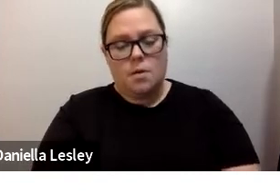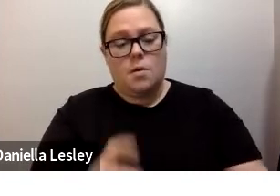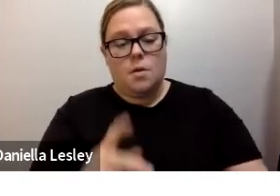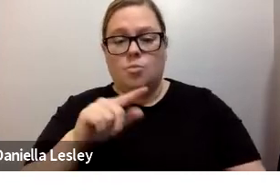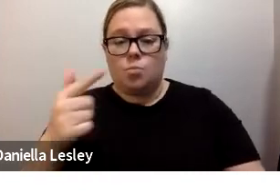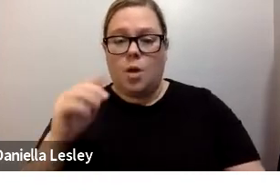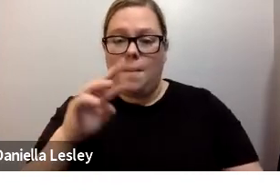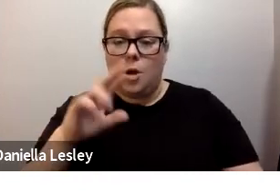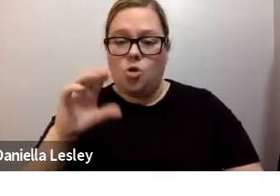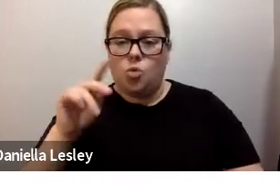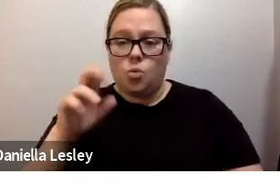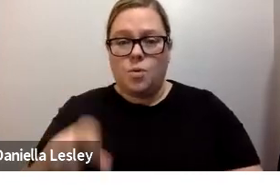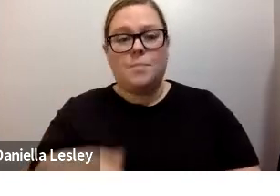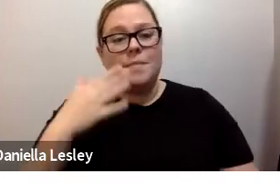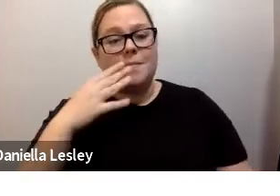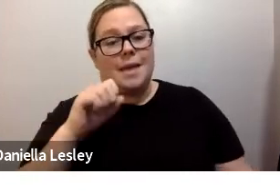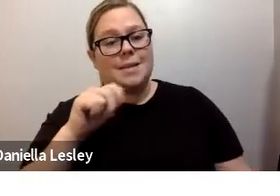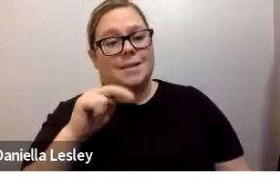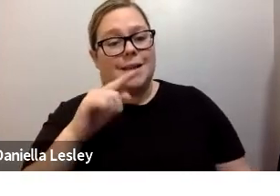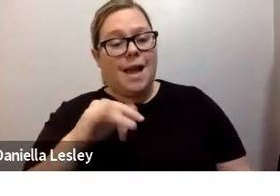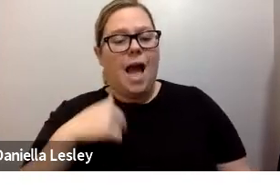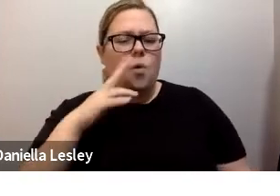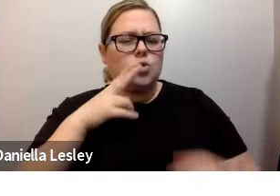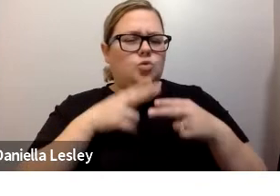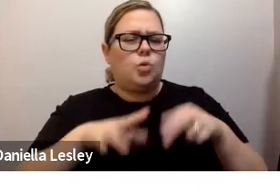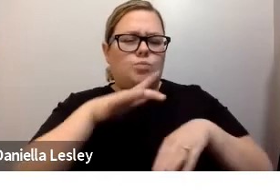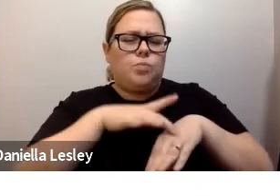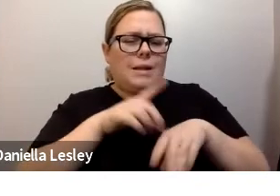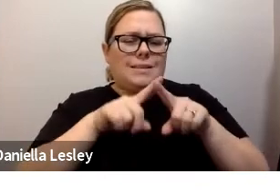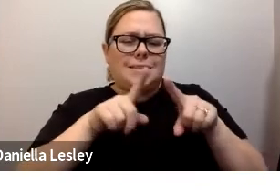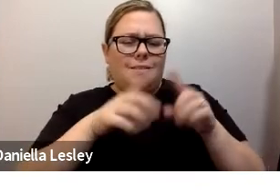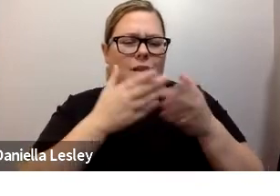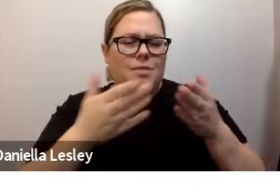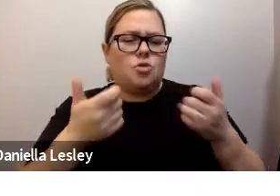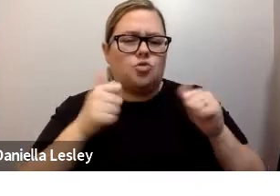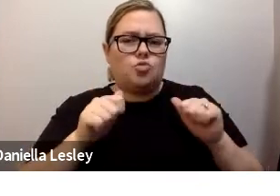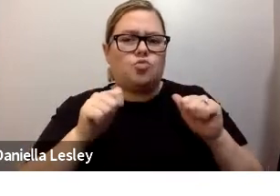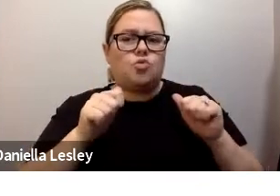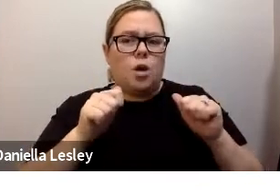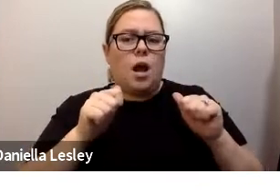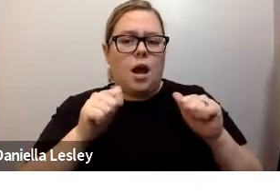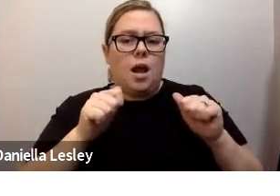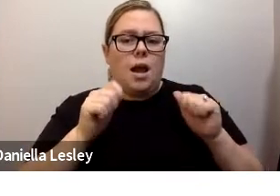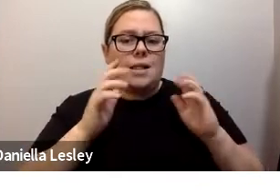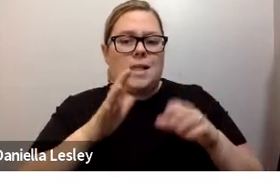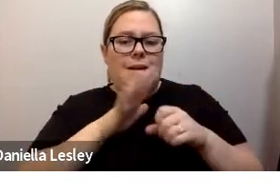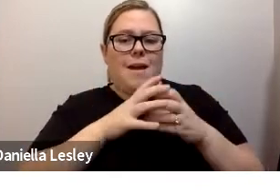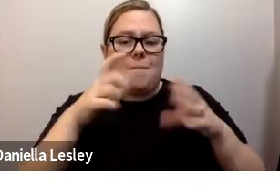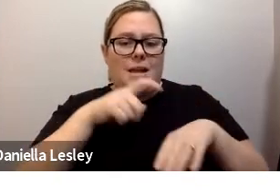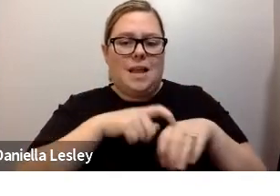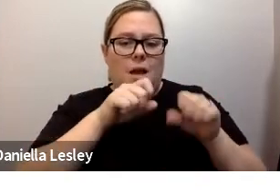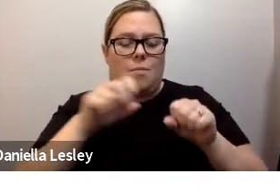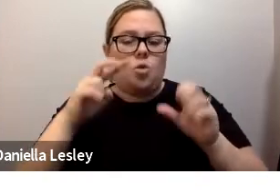Thank you, Sonia. I'm going to briefly touch on a number of areas and then try to leave as much time as possible for Dr. Brown to focus on our